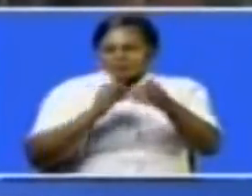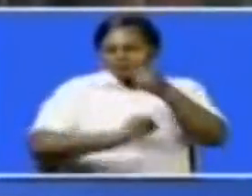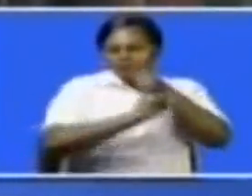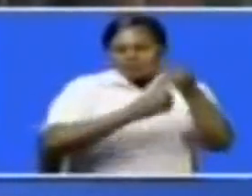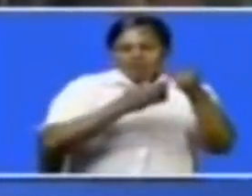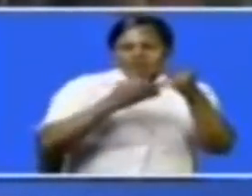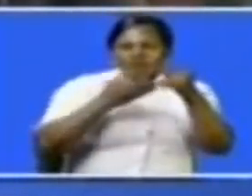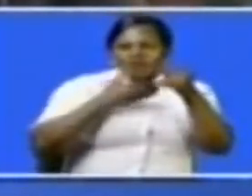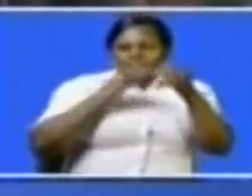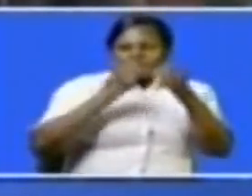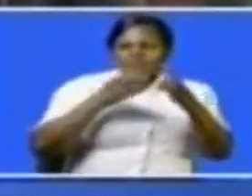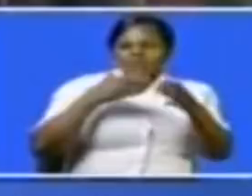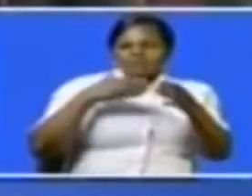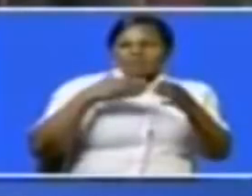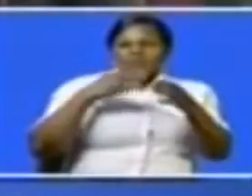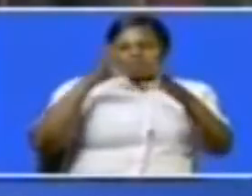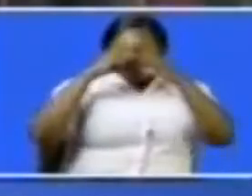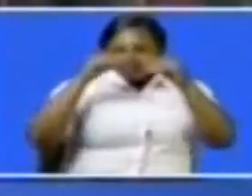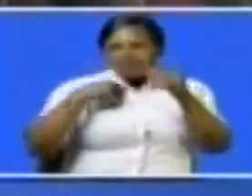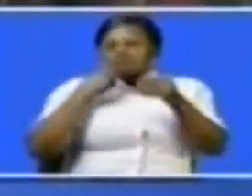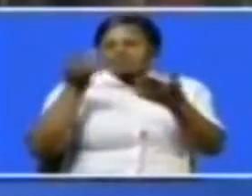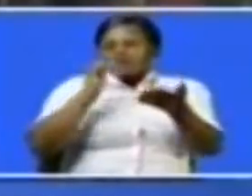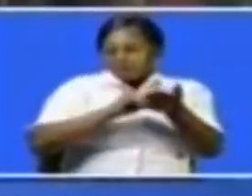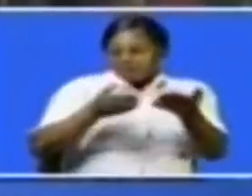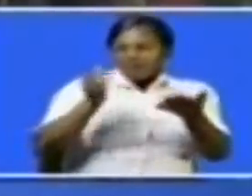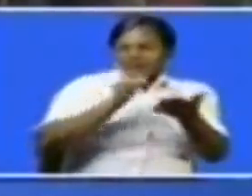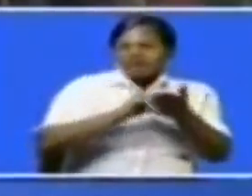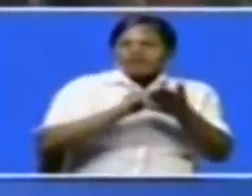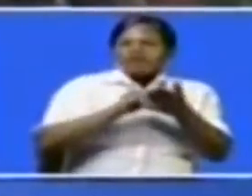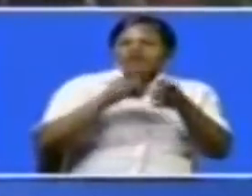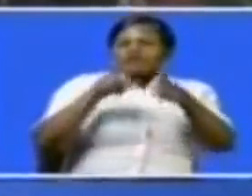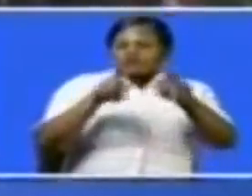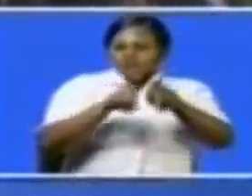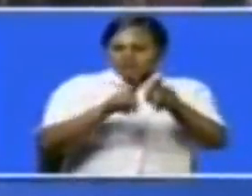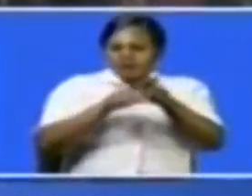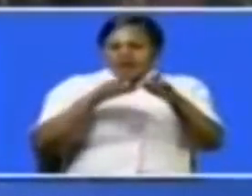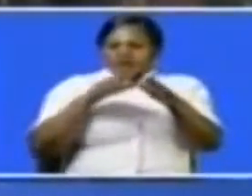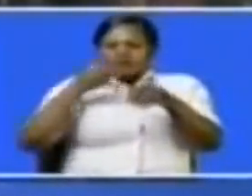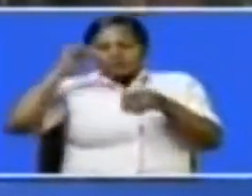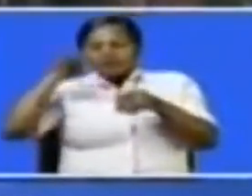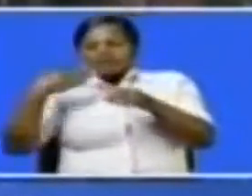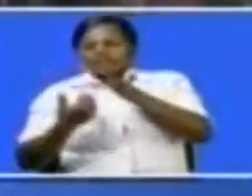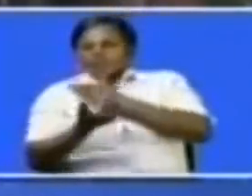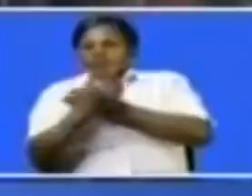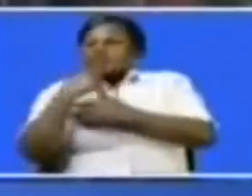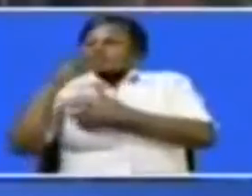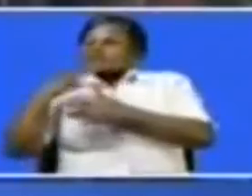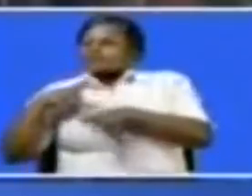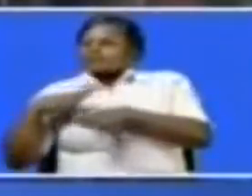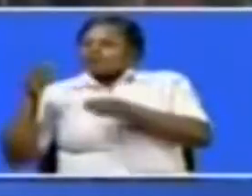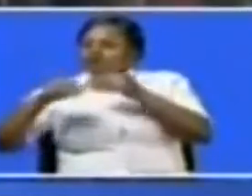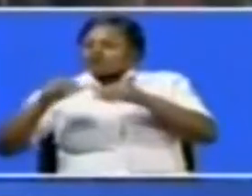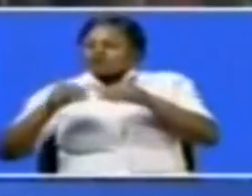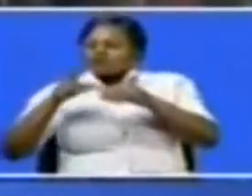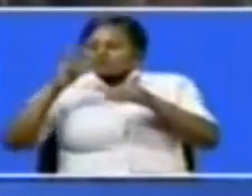candidate. And we've said this everybody. The president has also said it. And it's not like he has to wake up every morning and tell people to vote